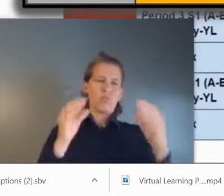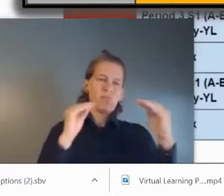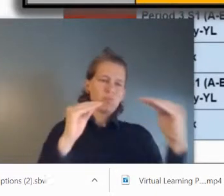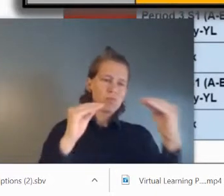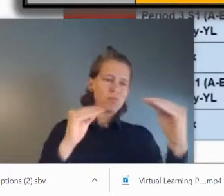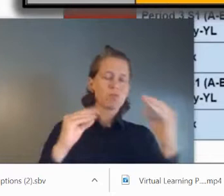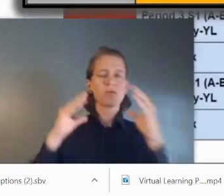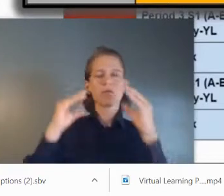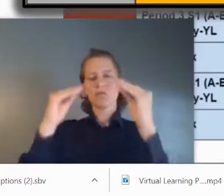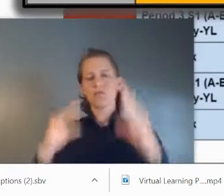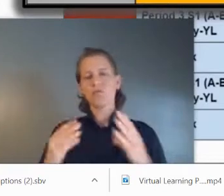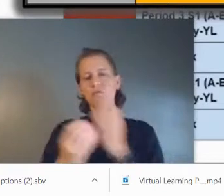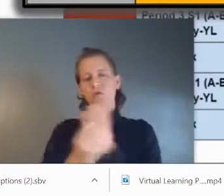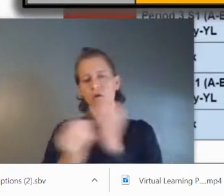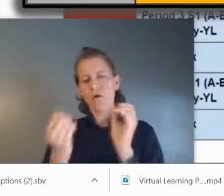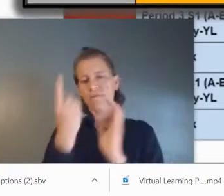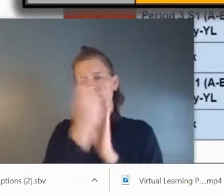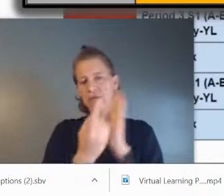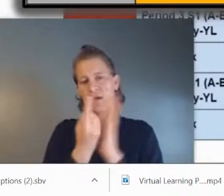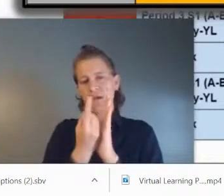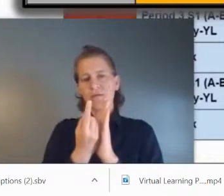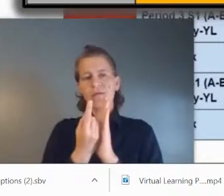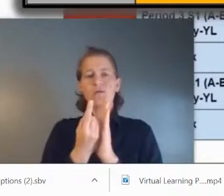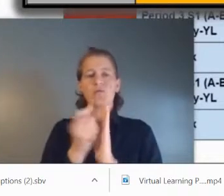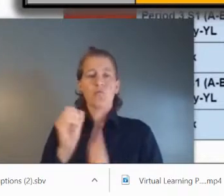hours, or teacher-parent student conferences.